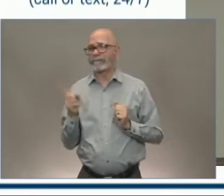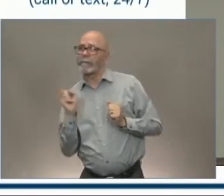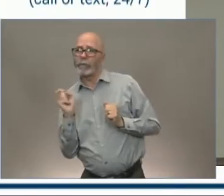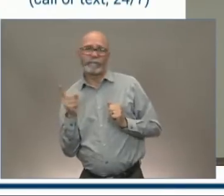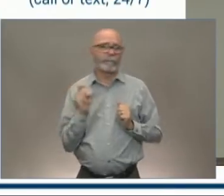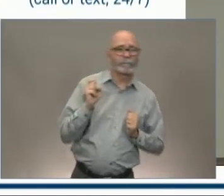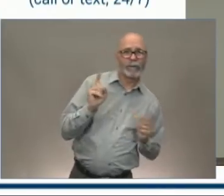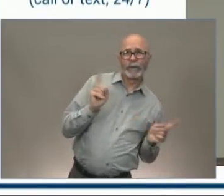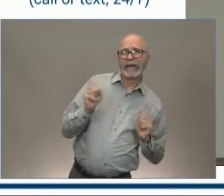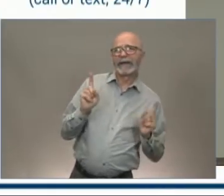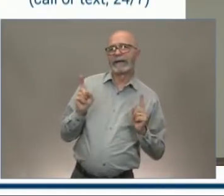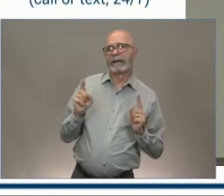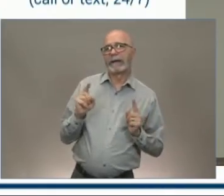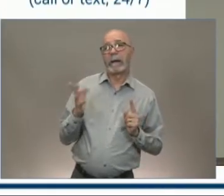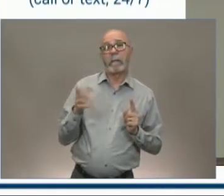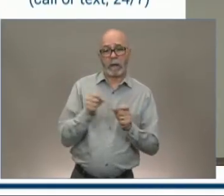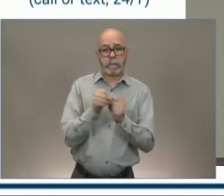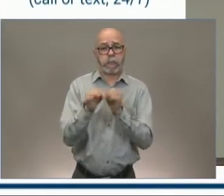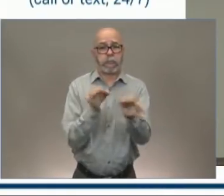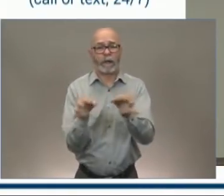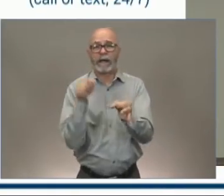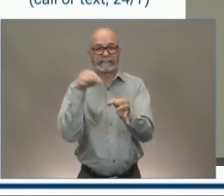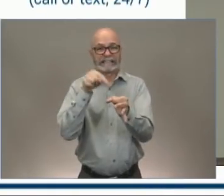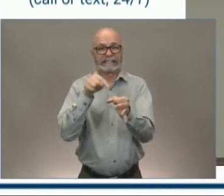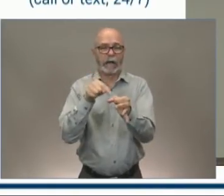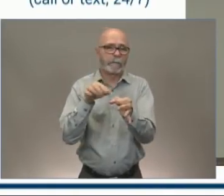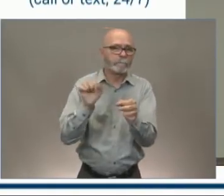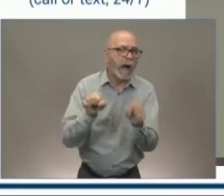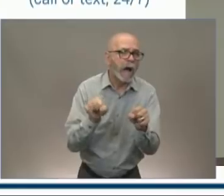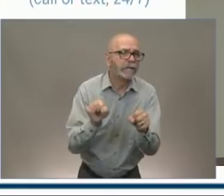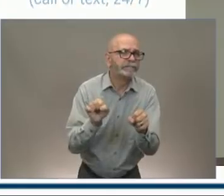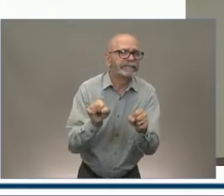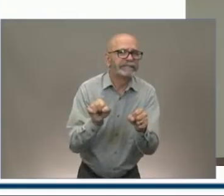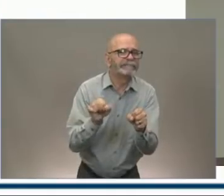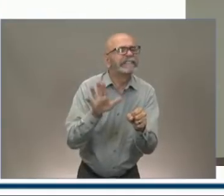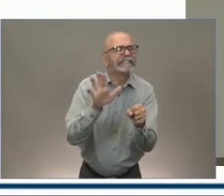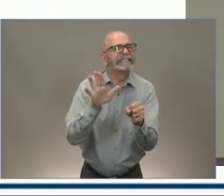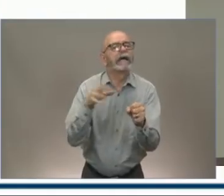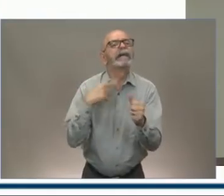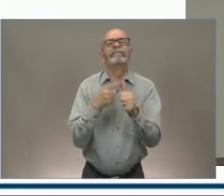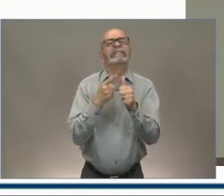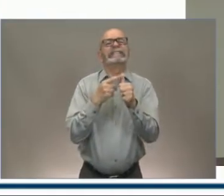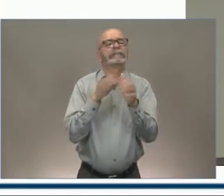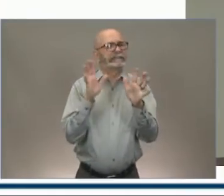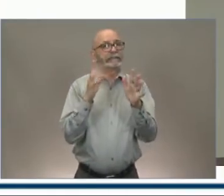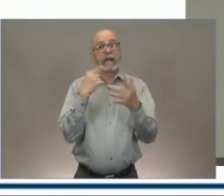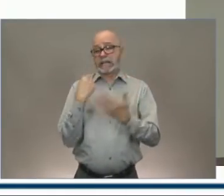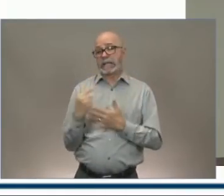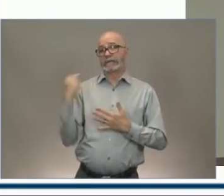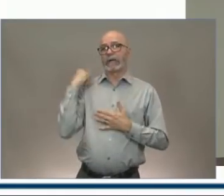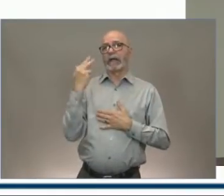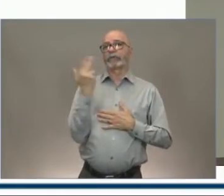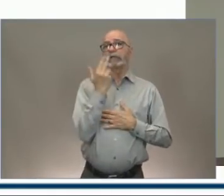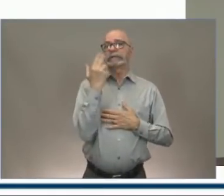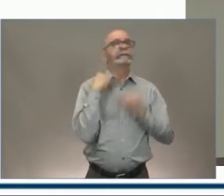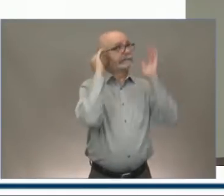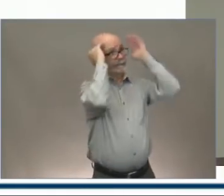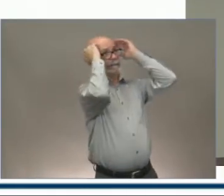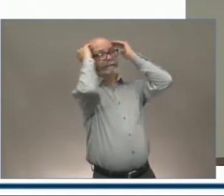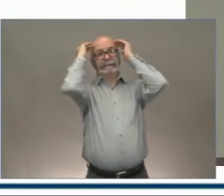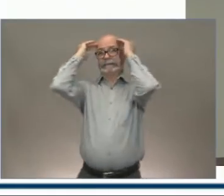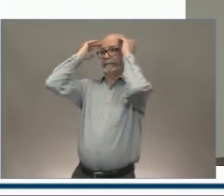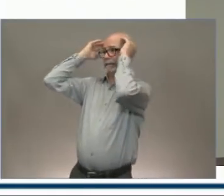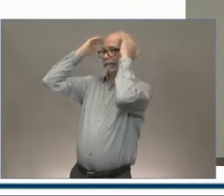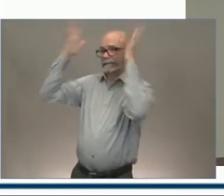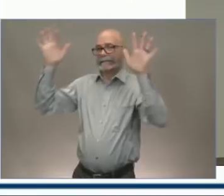easily transmissible variant, that was what we were faced with last Thursday, and I became very concerned. I looked at the evidence,